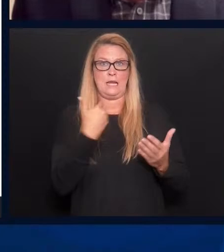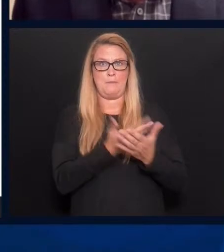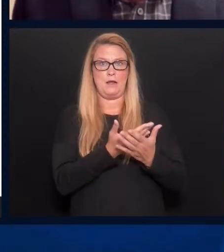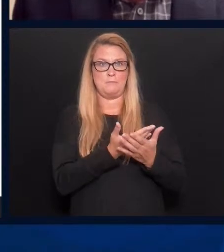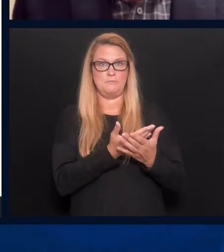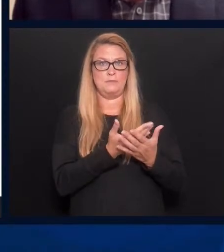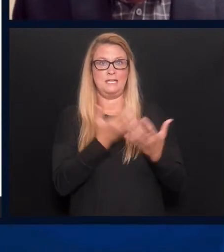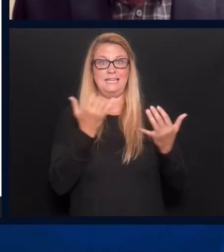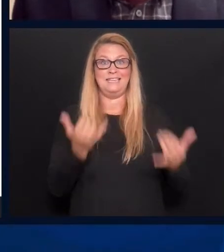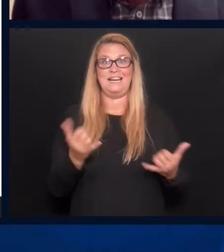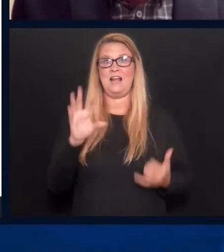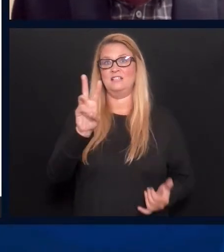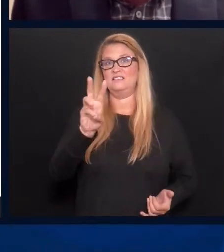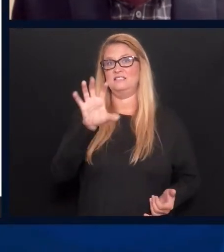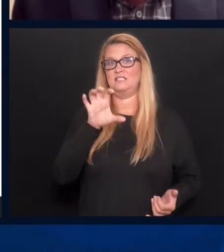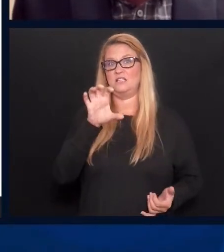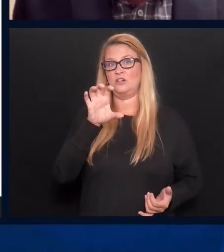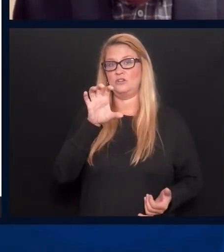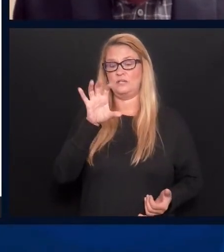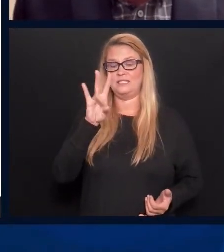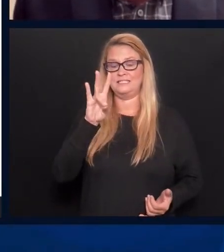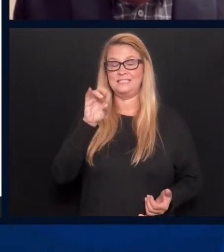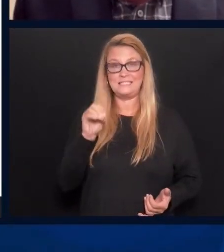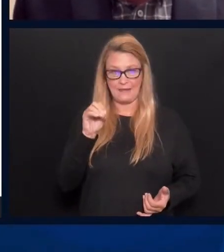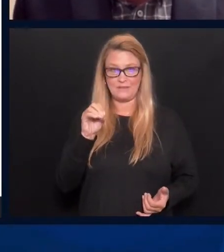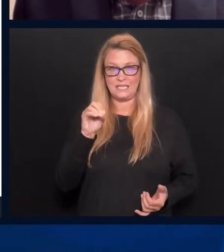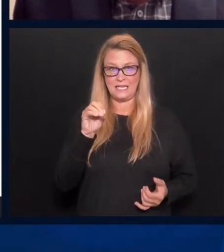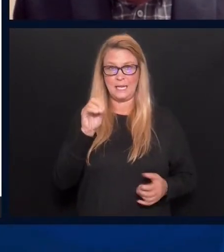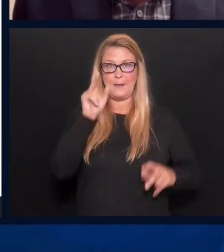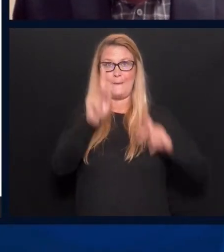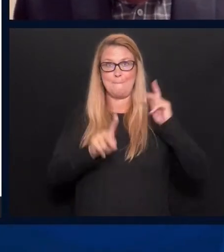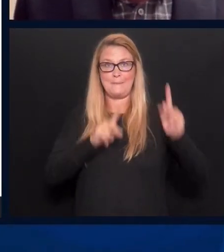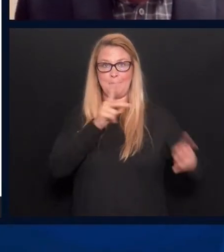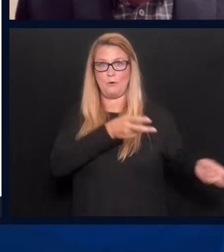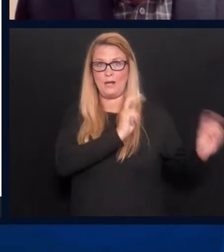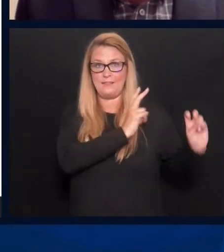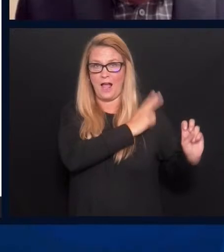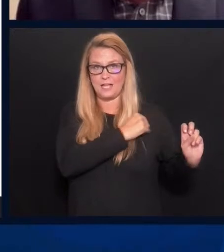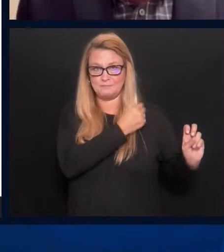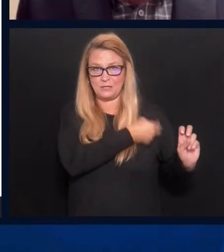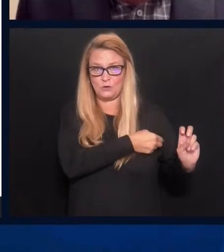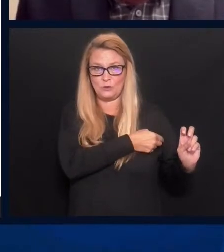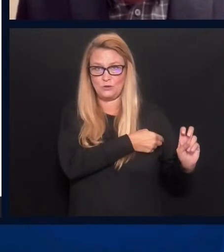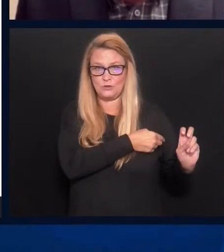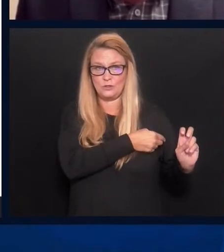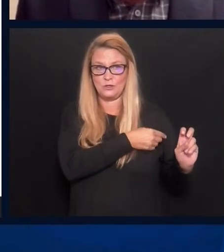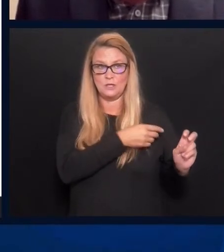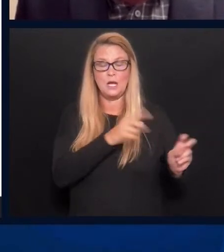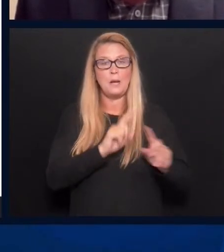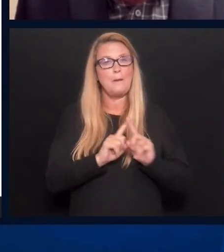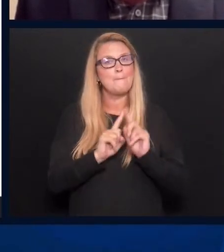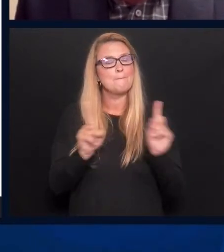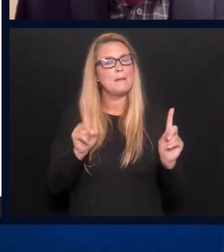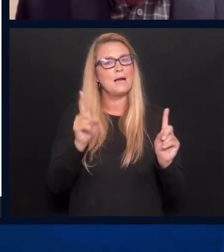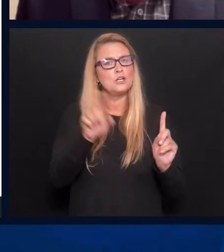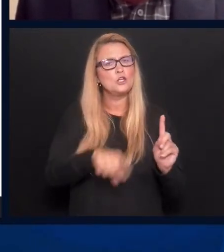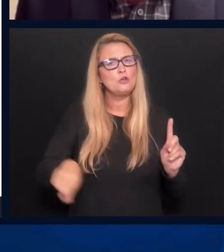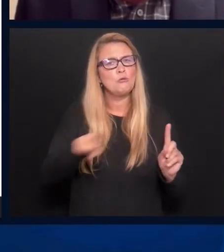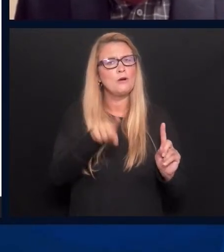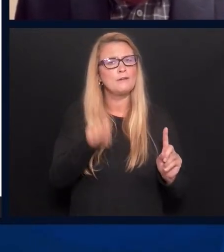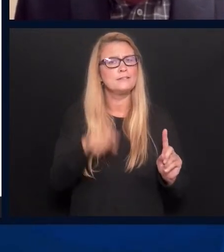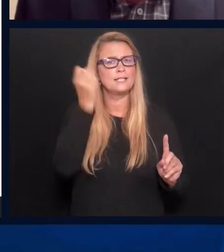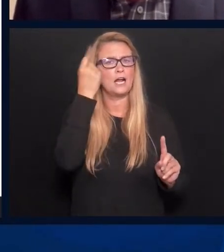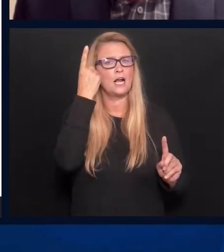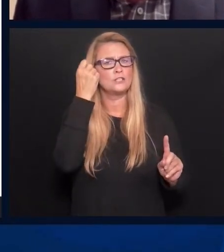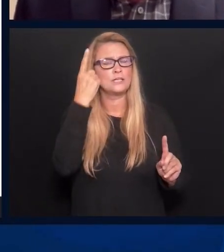at 670 hospitalizations. But here's the important thing for West Virginia to understand. Secretary Crouch